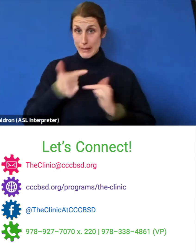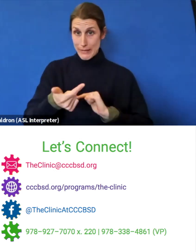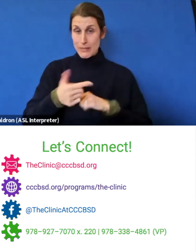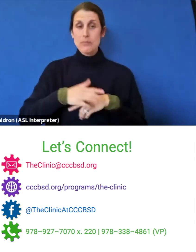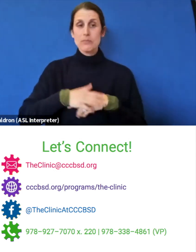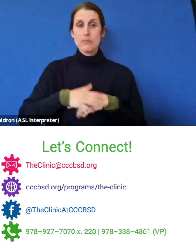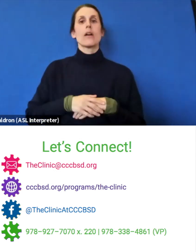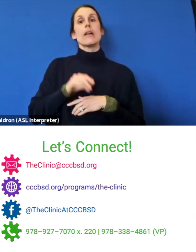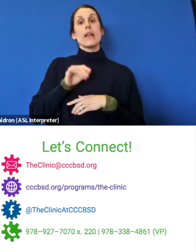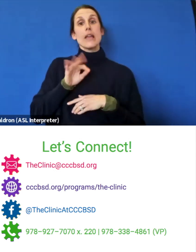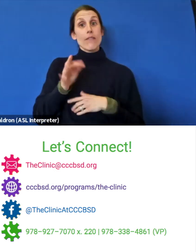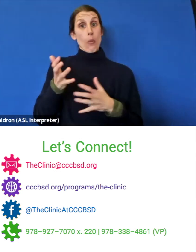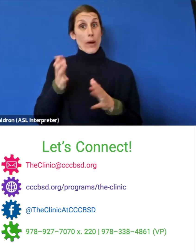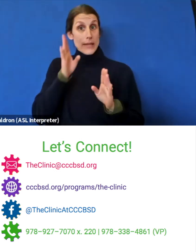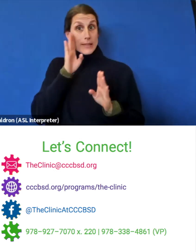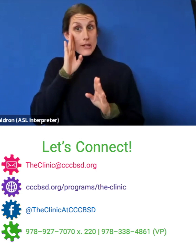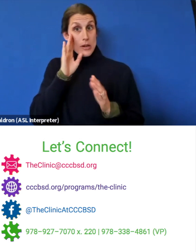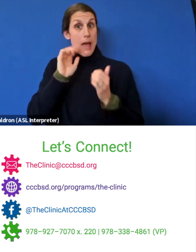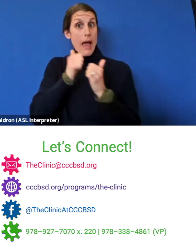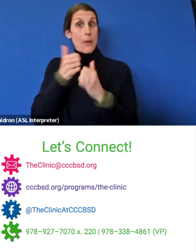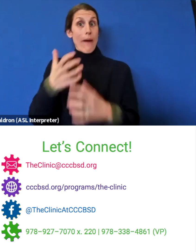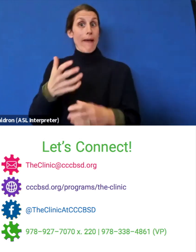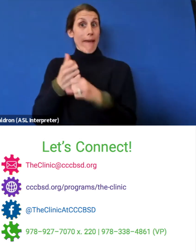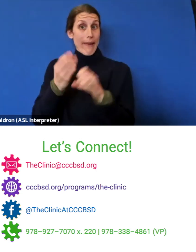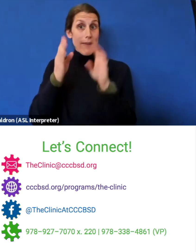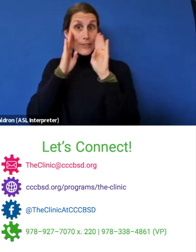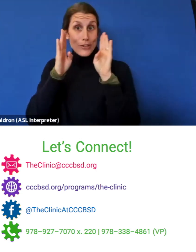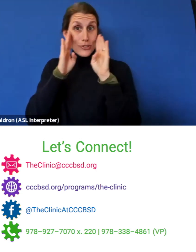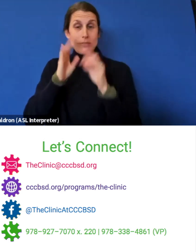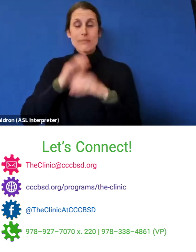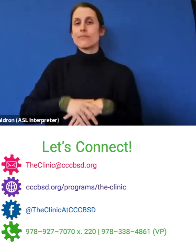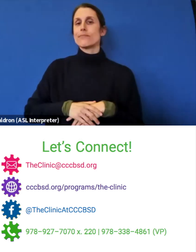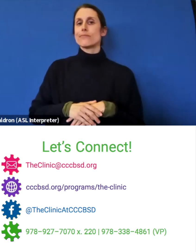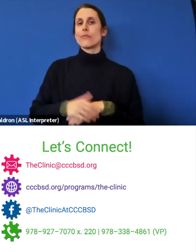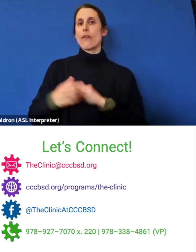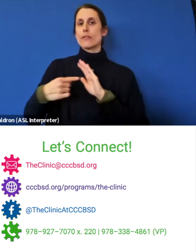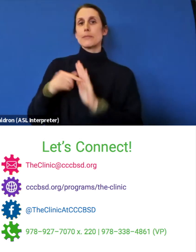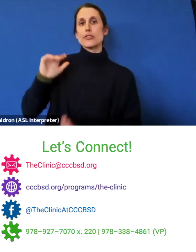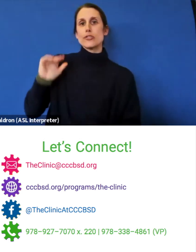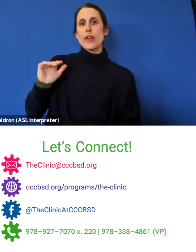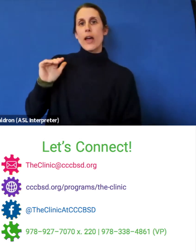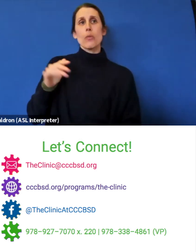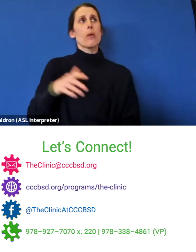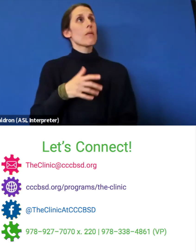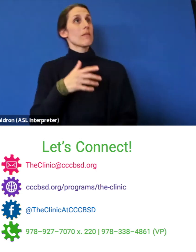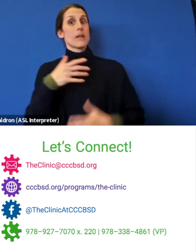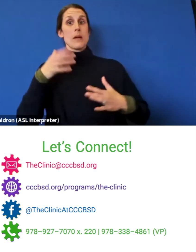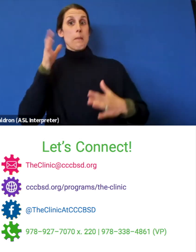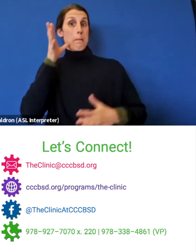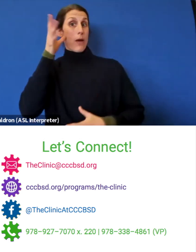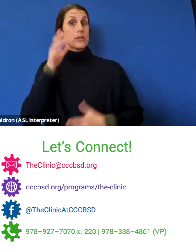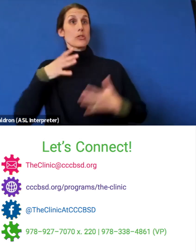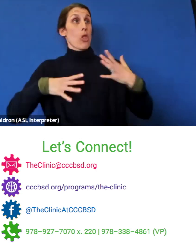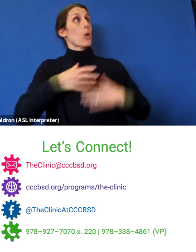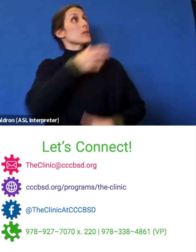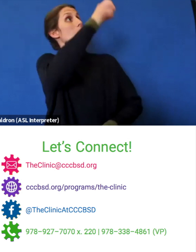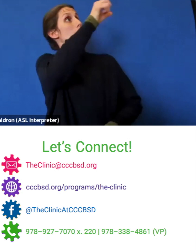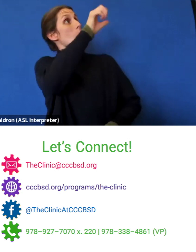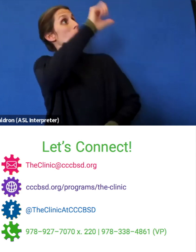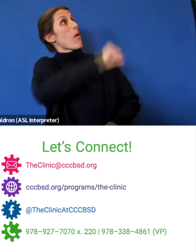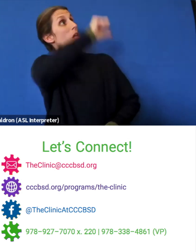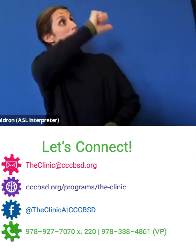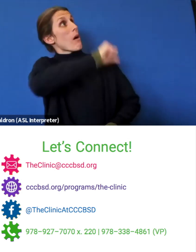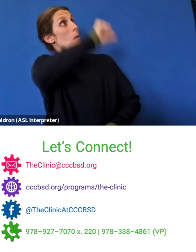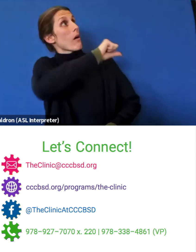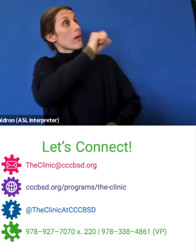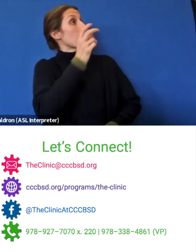ways to do that? So a child who just pulls on a parent's sleeve all the time might get a parent who turns around and is frustrated. So